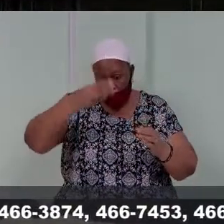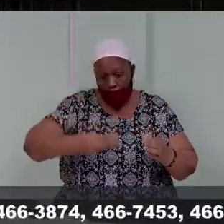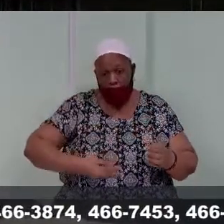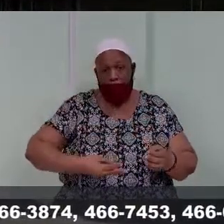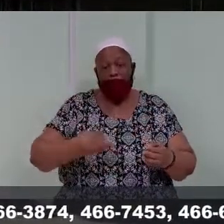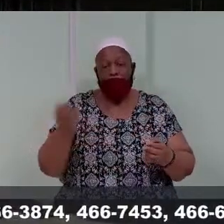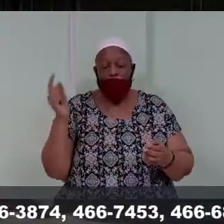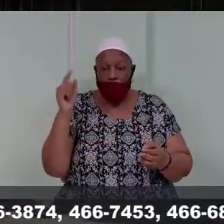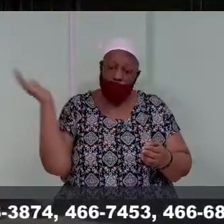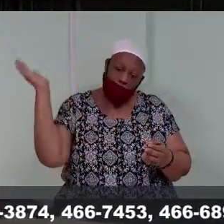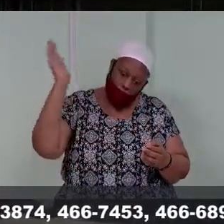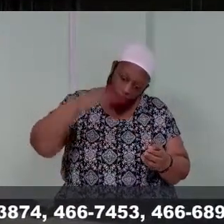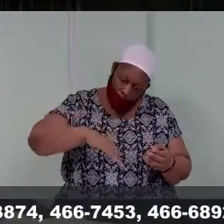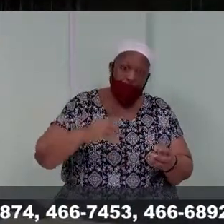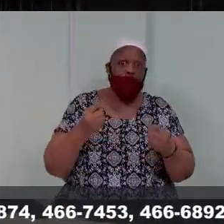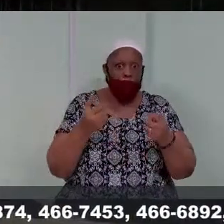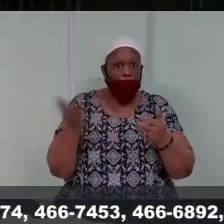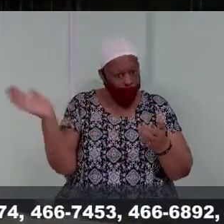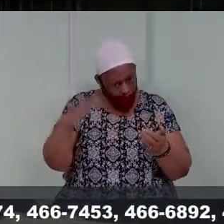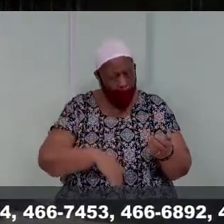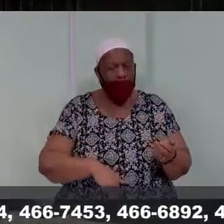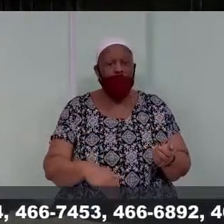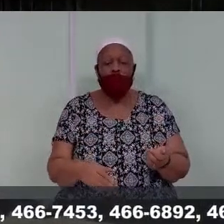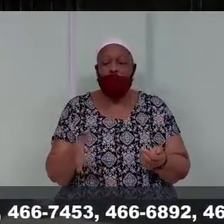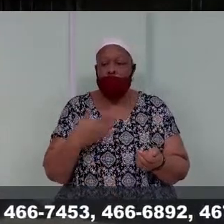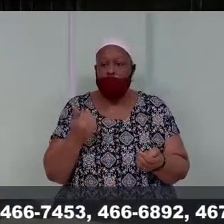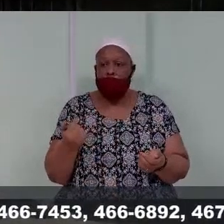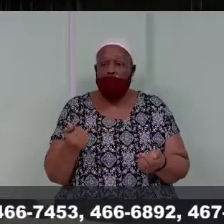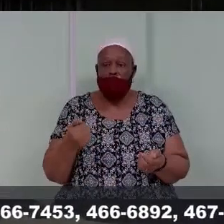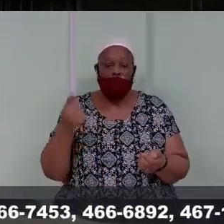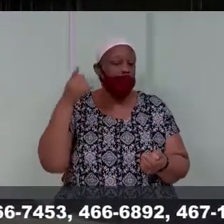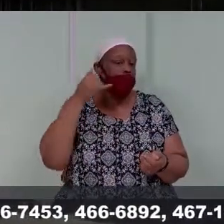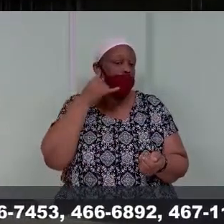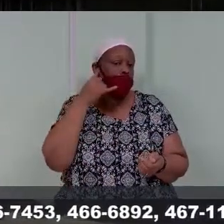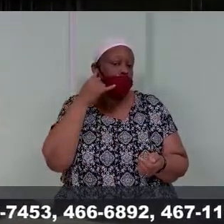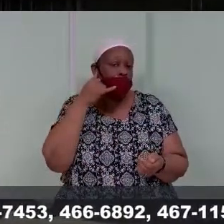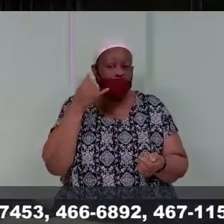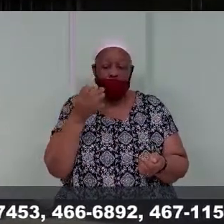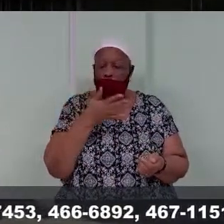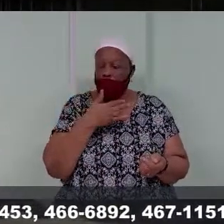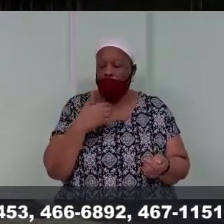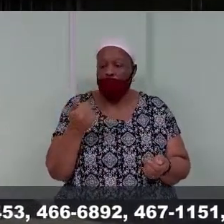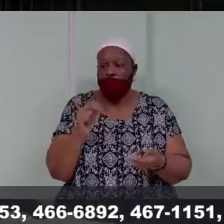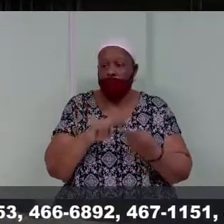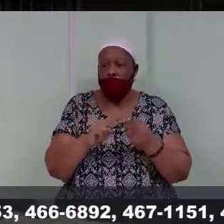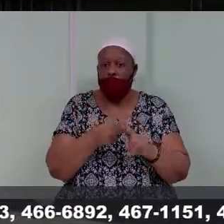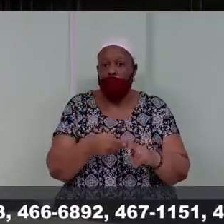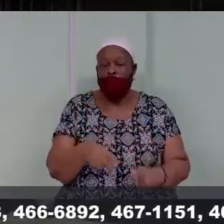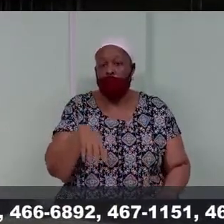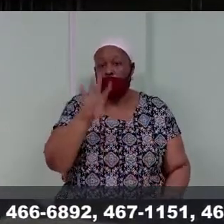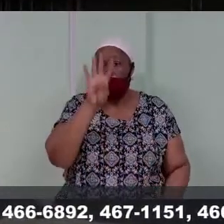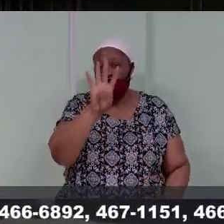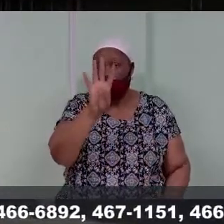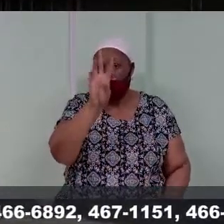to us. You can contact the Early Childhood Development Unit at telephone number